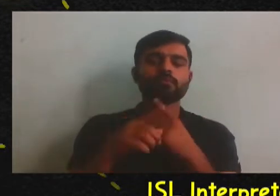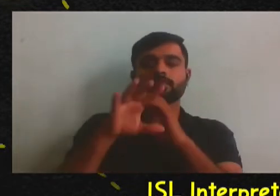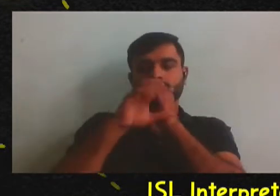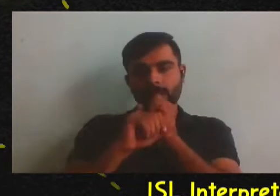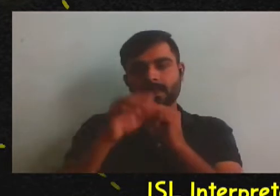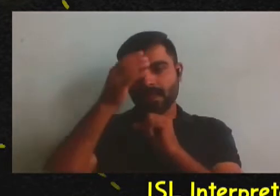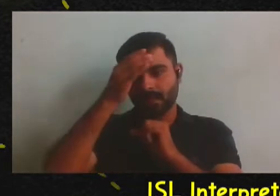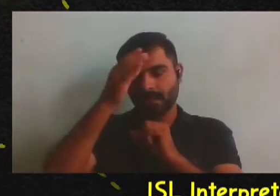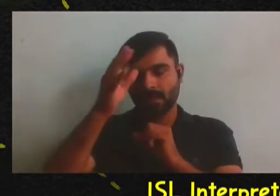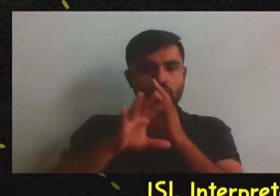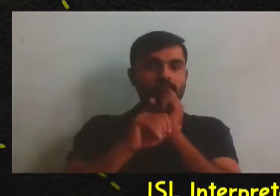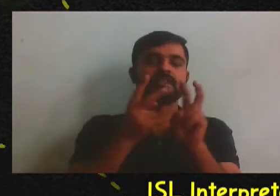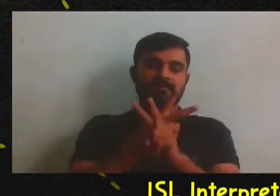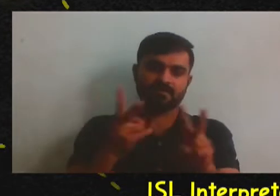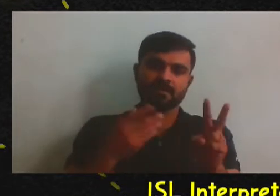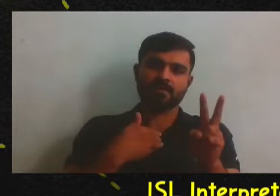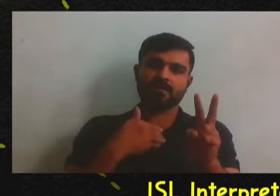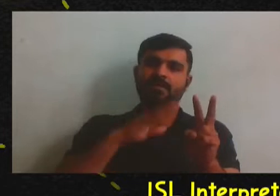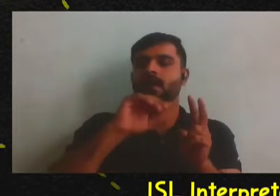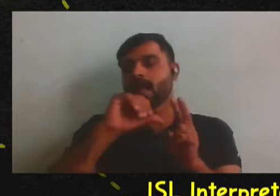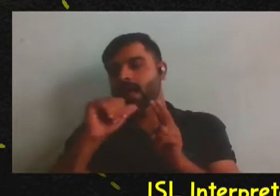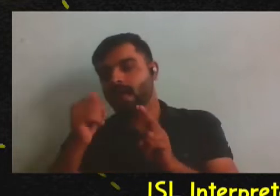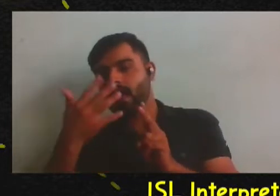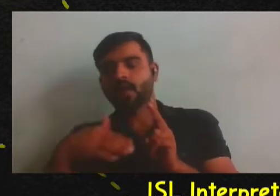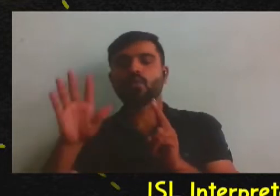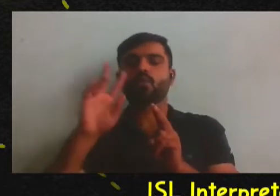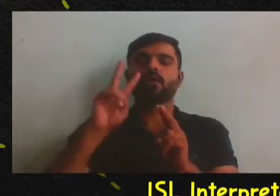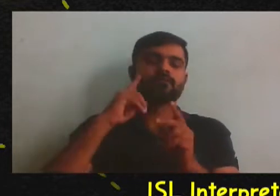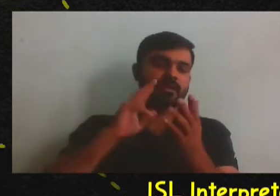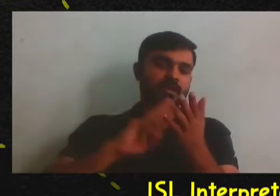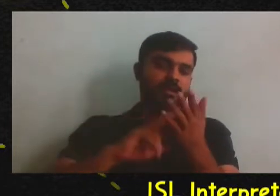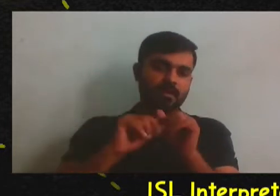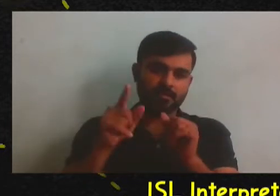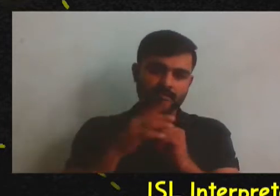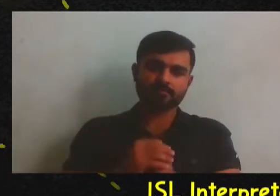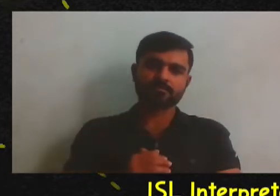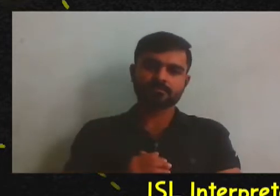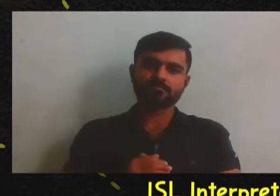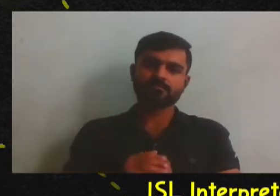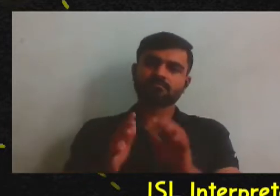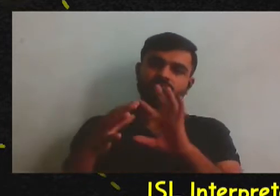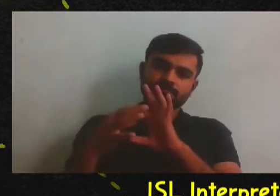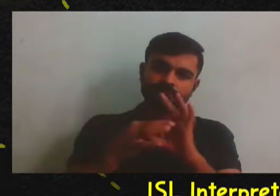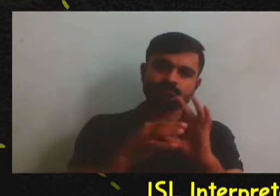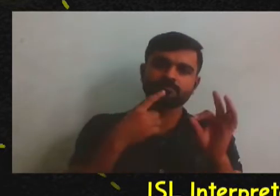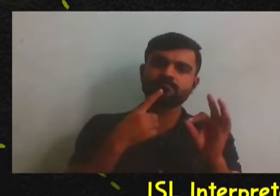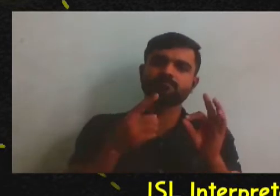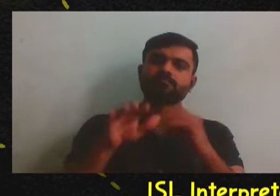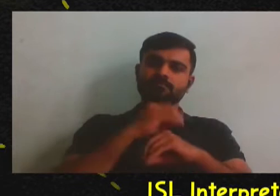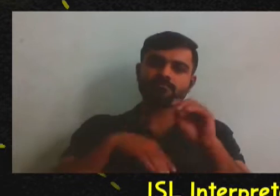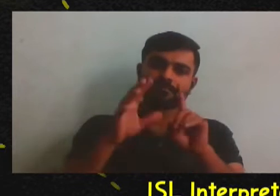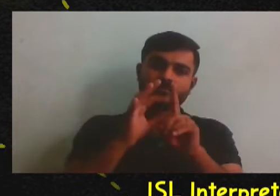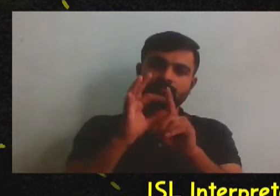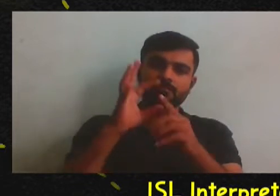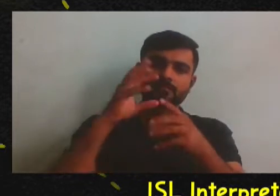consent, confidentiality. I think one of the other things that's been a great learning, or let's say forced us to rethink how we